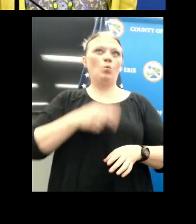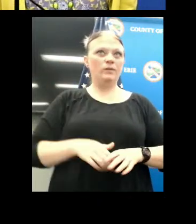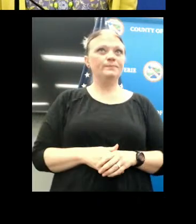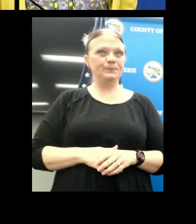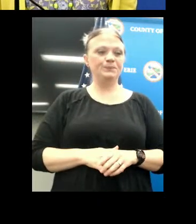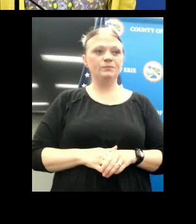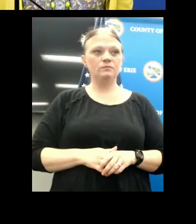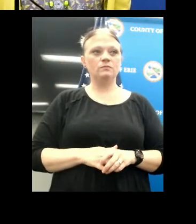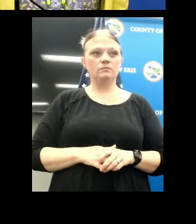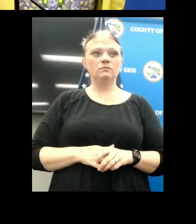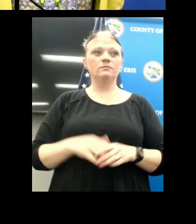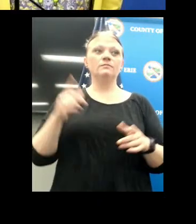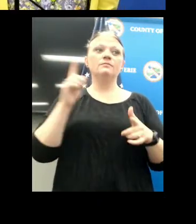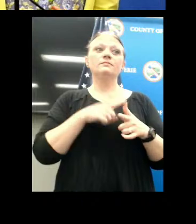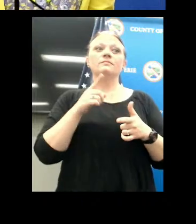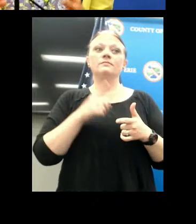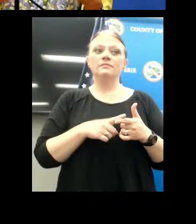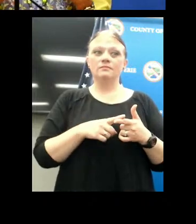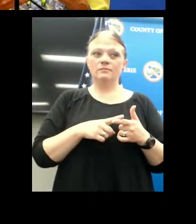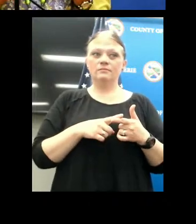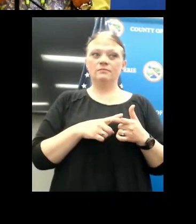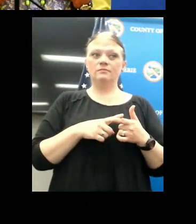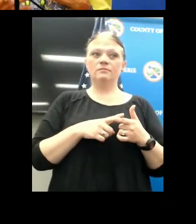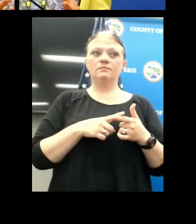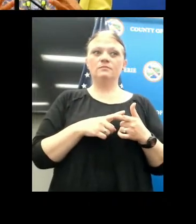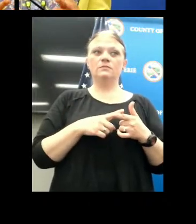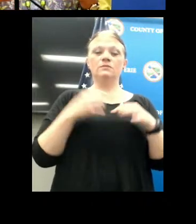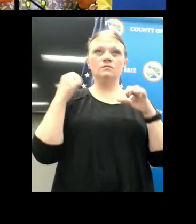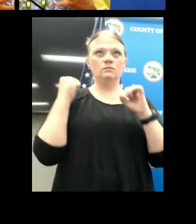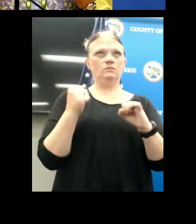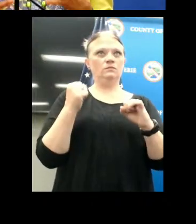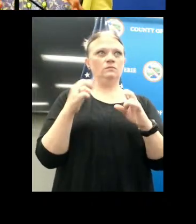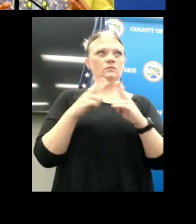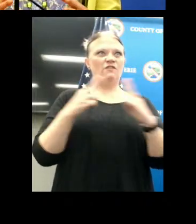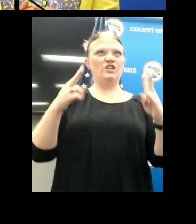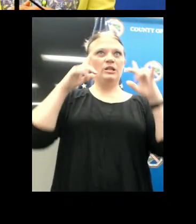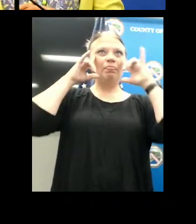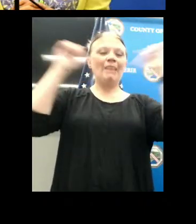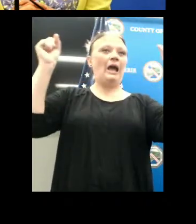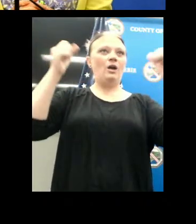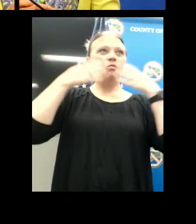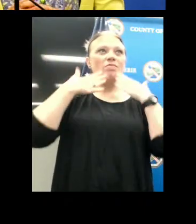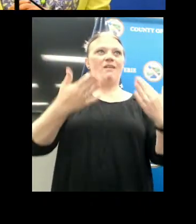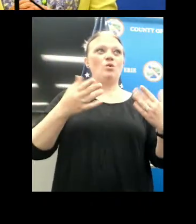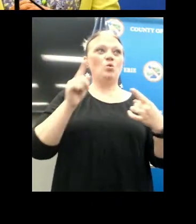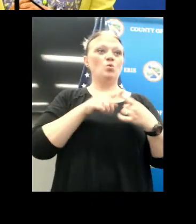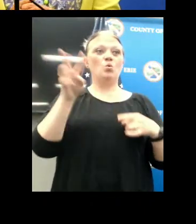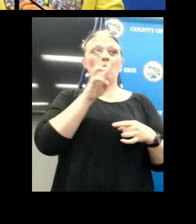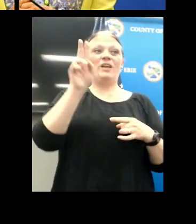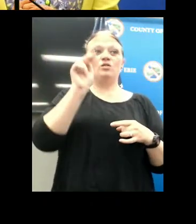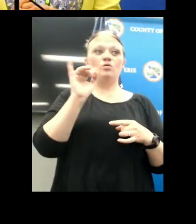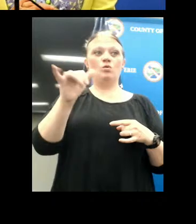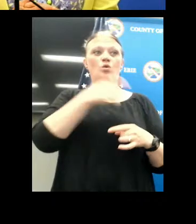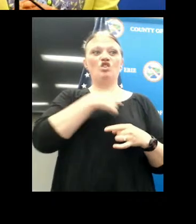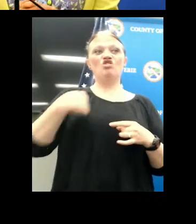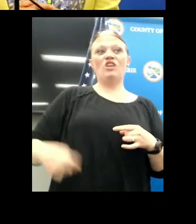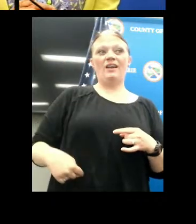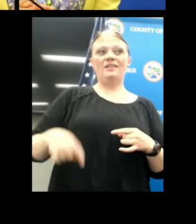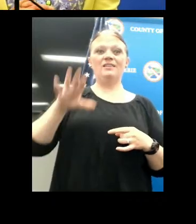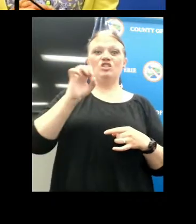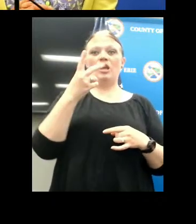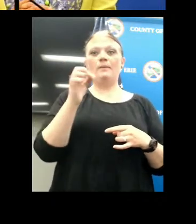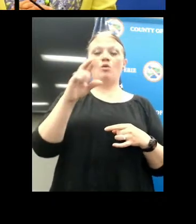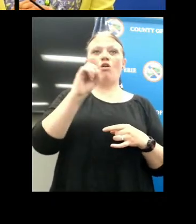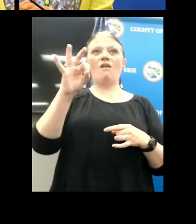cessation. And then I want to give a very loud thank you to our Western New York Chinese Chamber